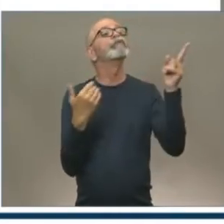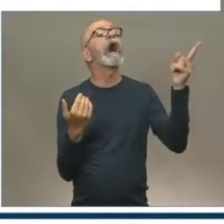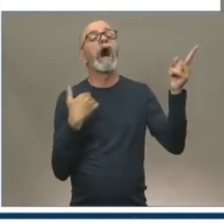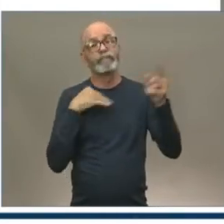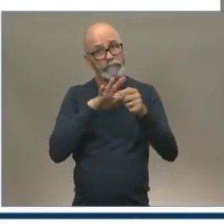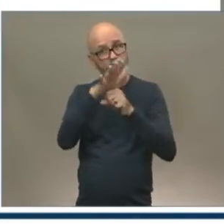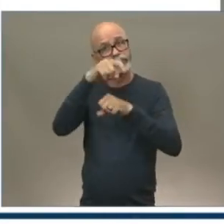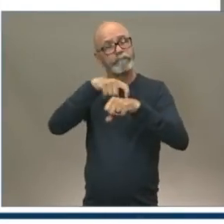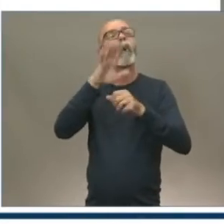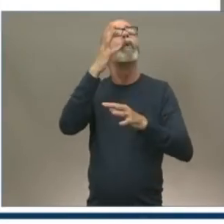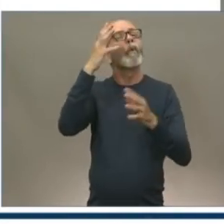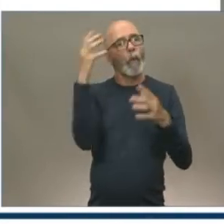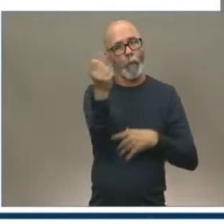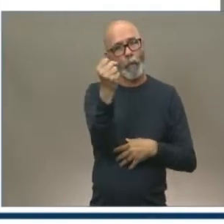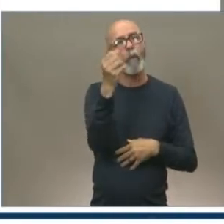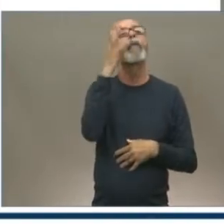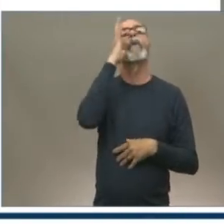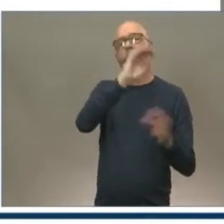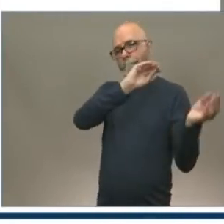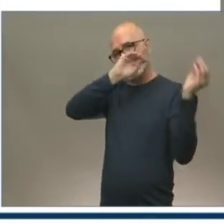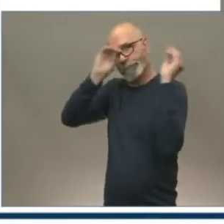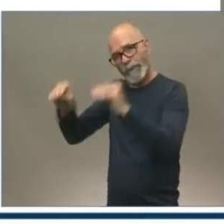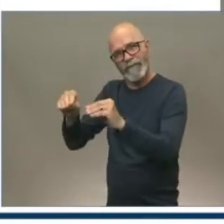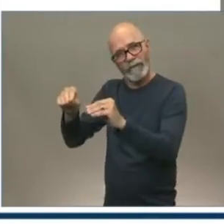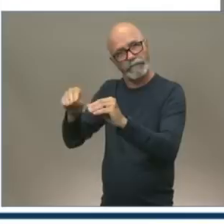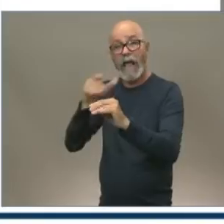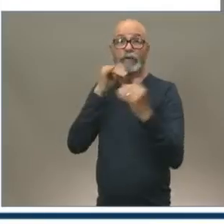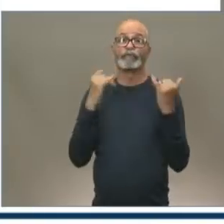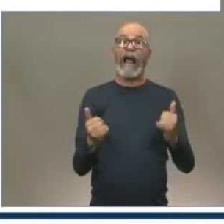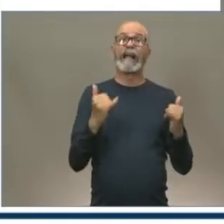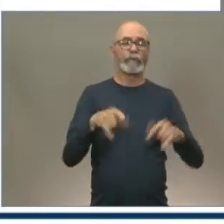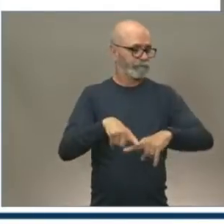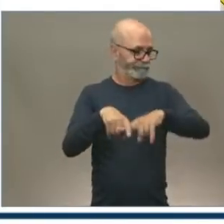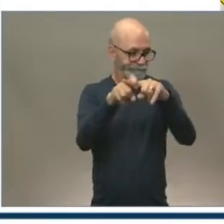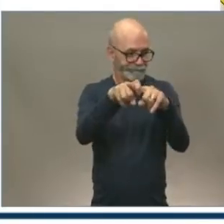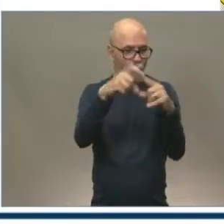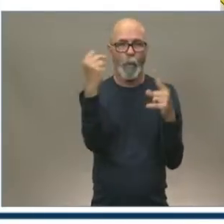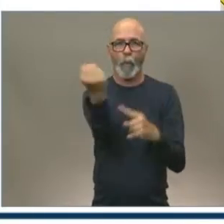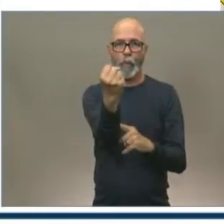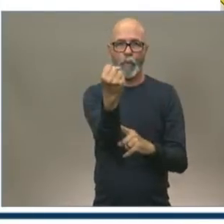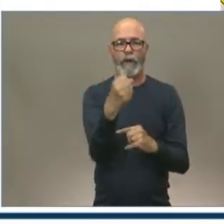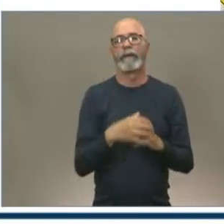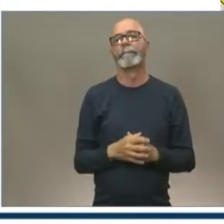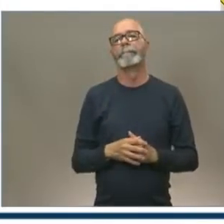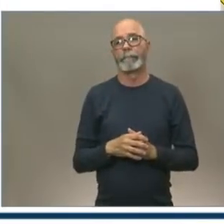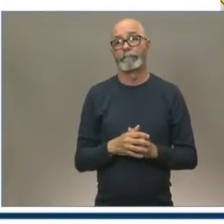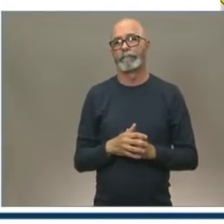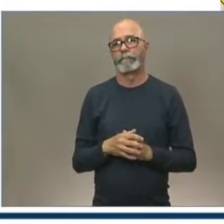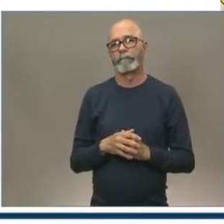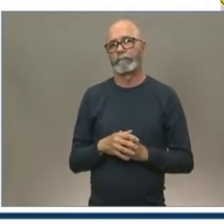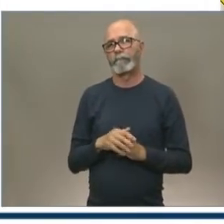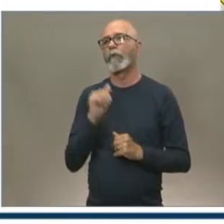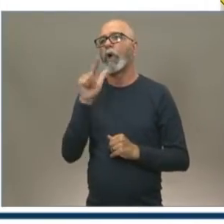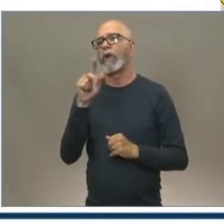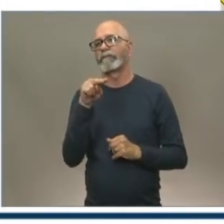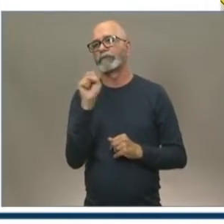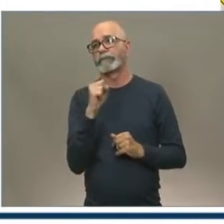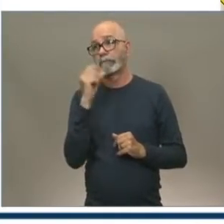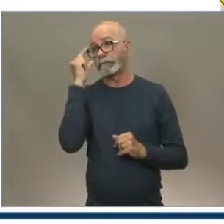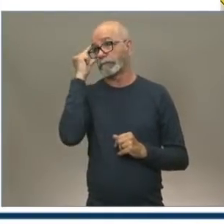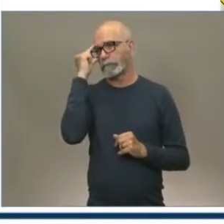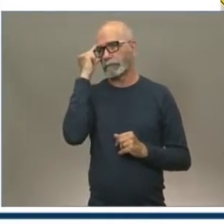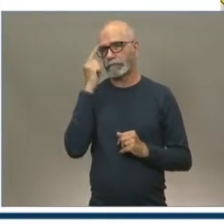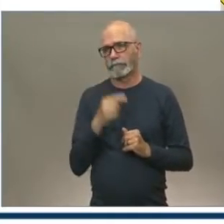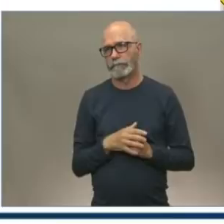to Nova Scotia, but right now is not the right time. Next, we'll go to Lindsay Armstrong with All Nova Scotia. Thank you. I'd like